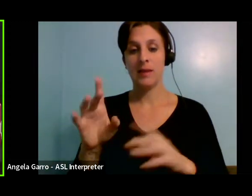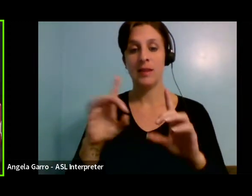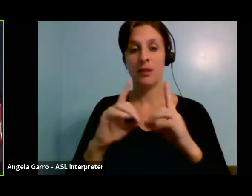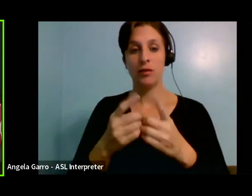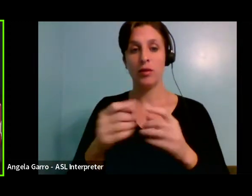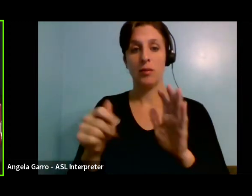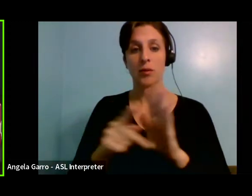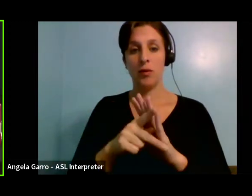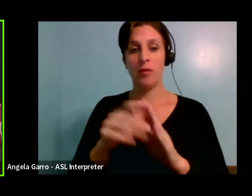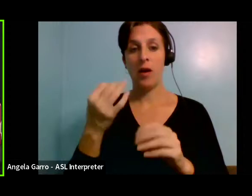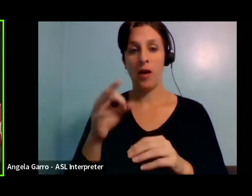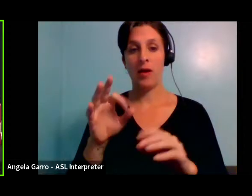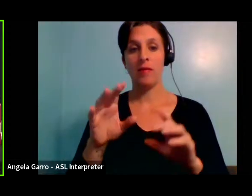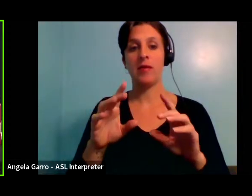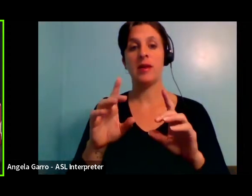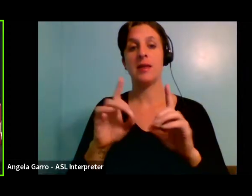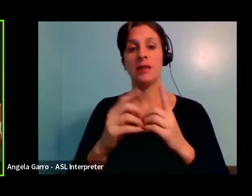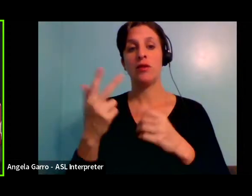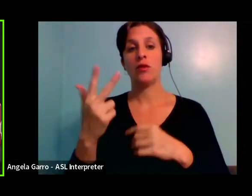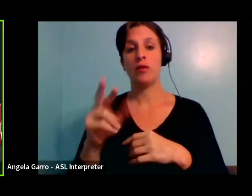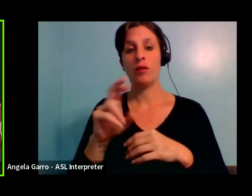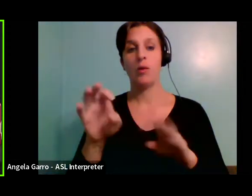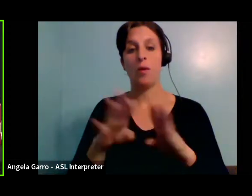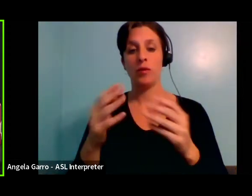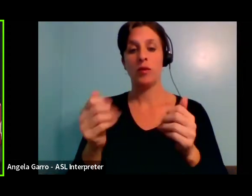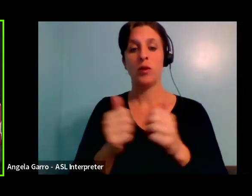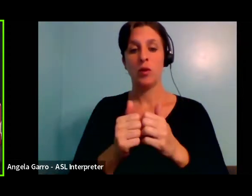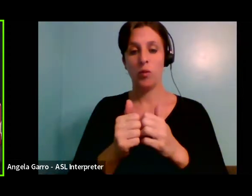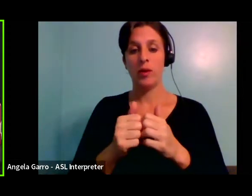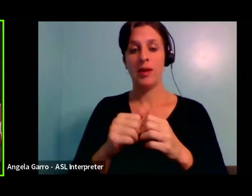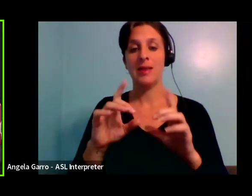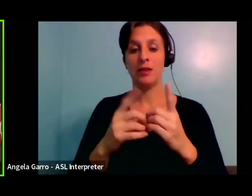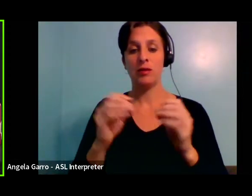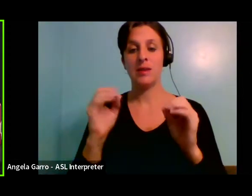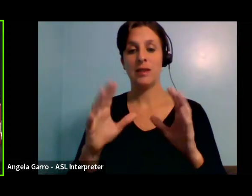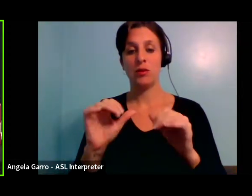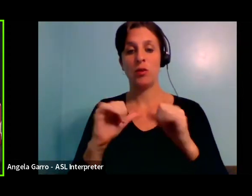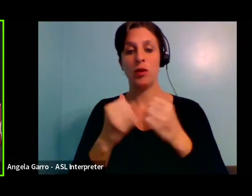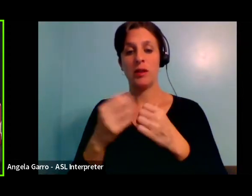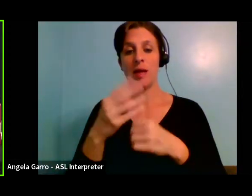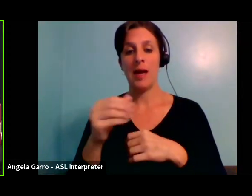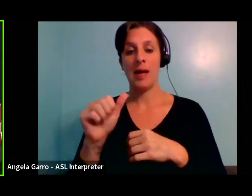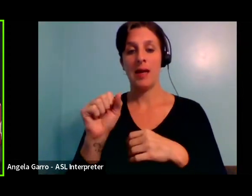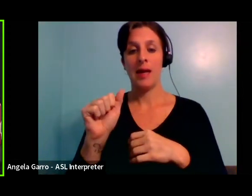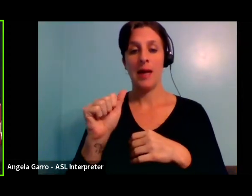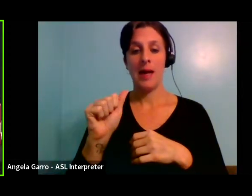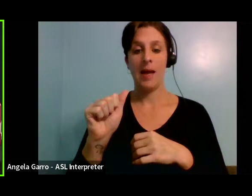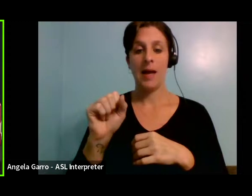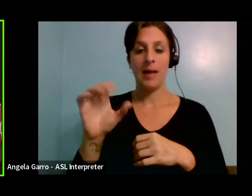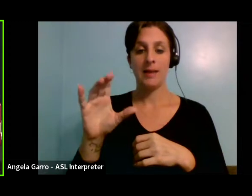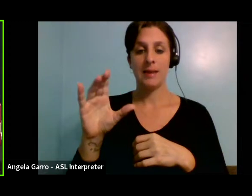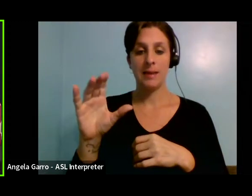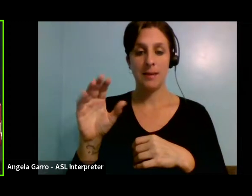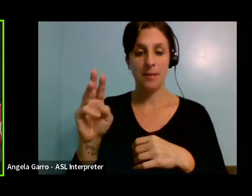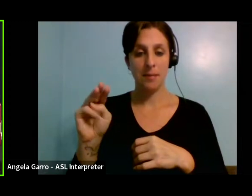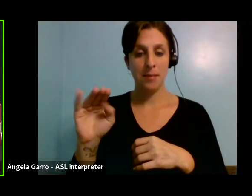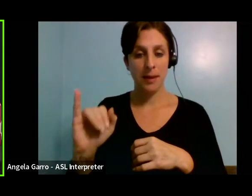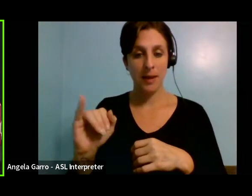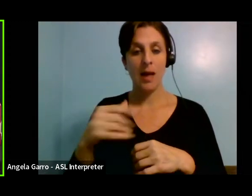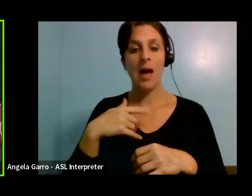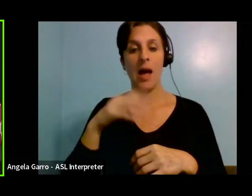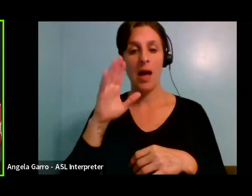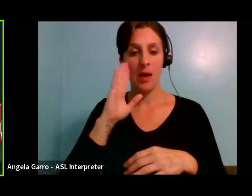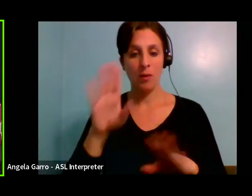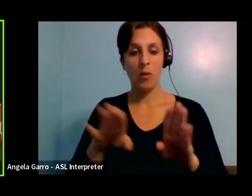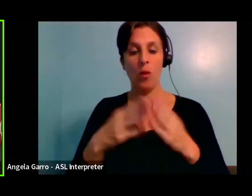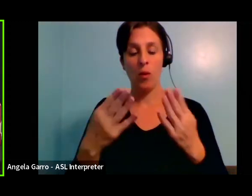of the district's 3 reopeners with the District Teacher Association, CSA, and ASME. Okay, I will open it up